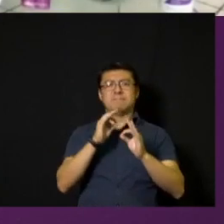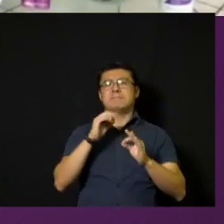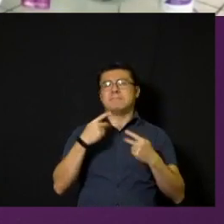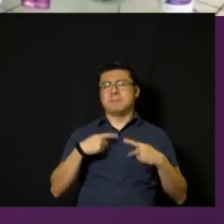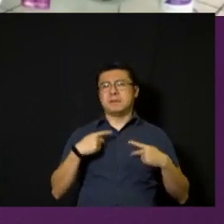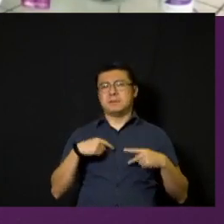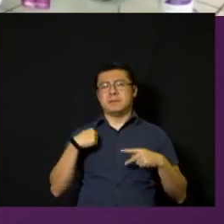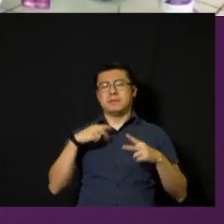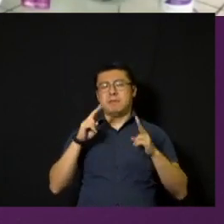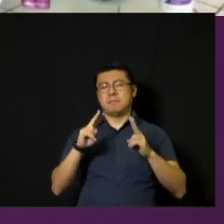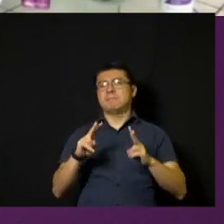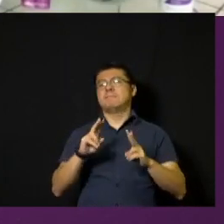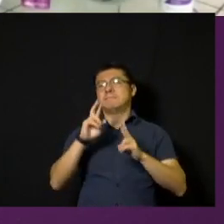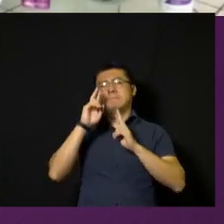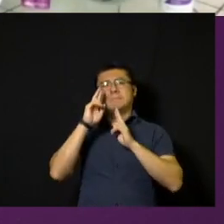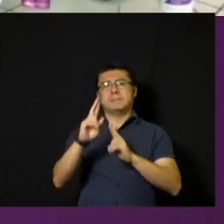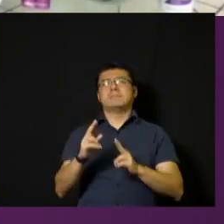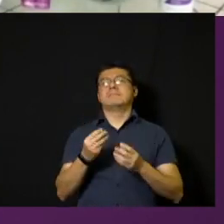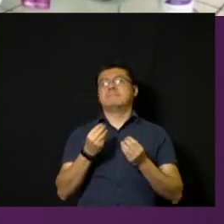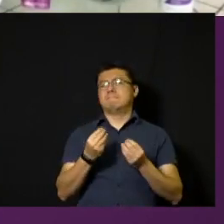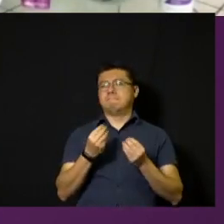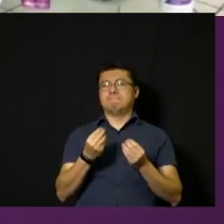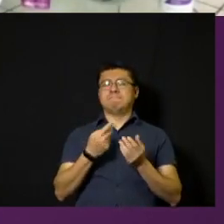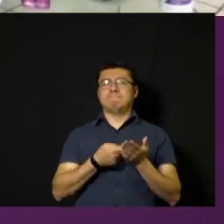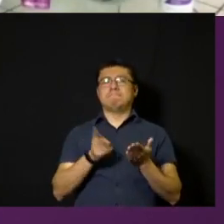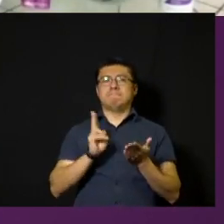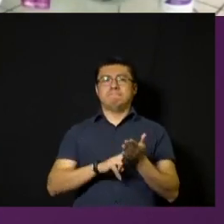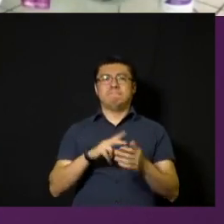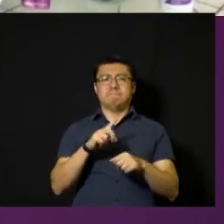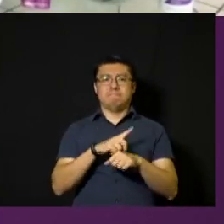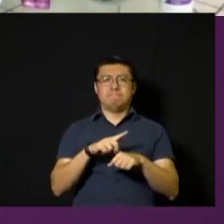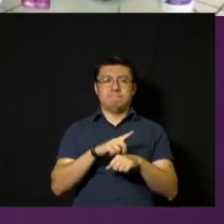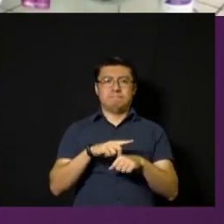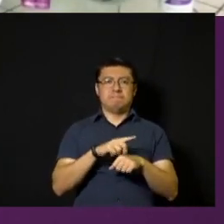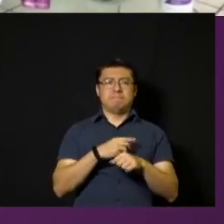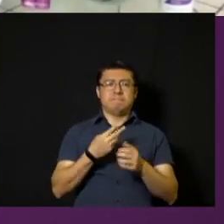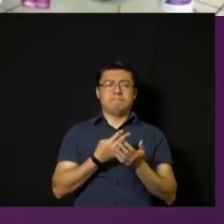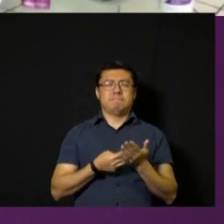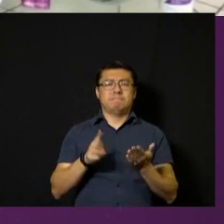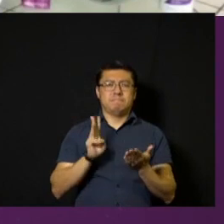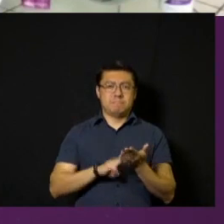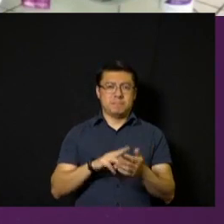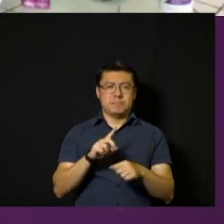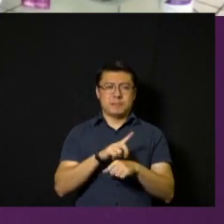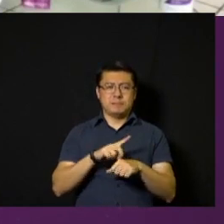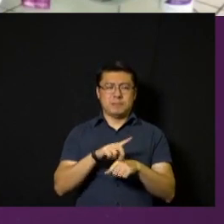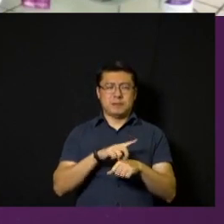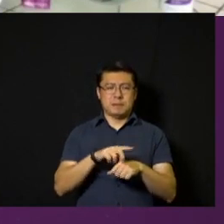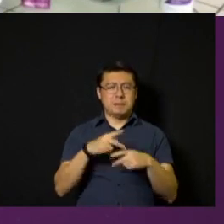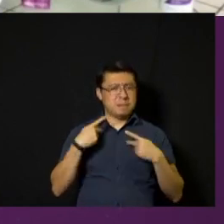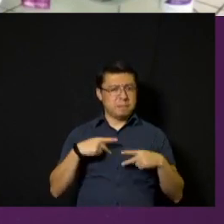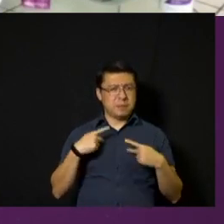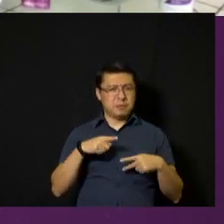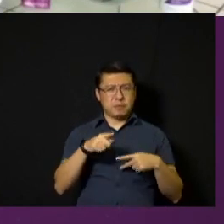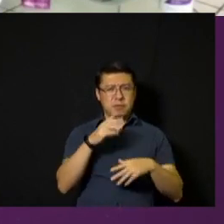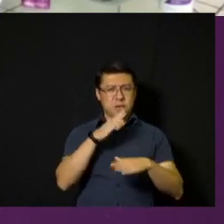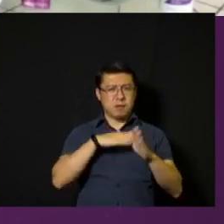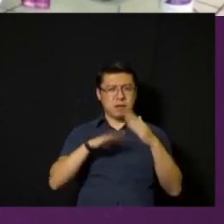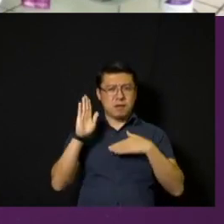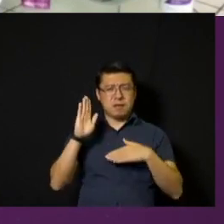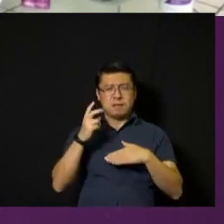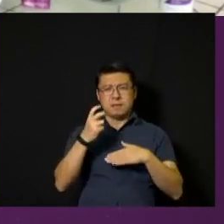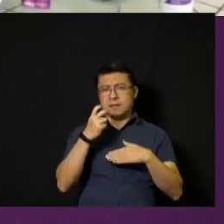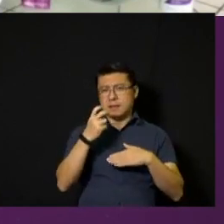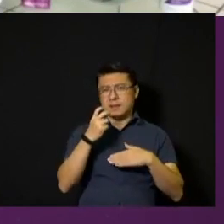I know we will have many diamonds, many double diamonds. That's my vision, to have a team with